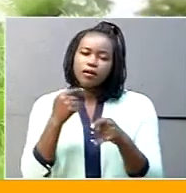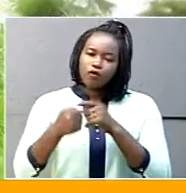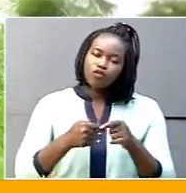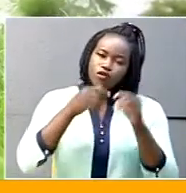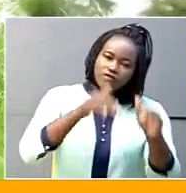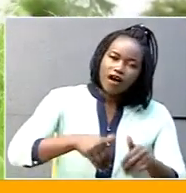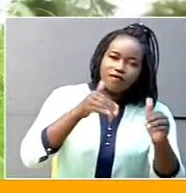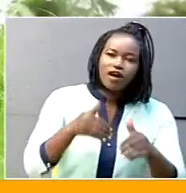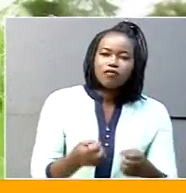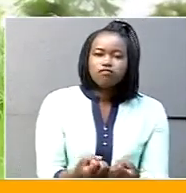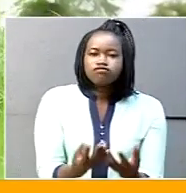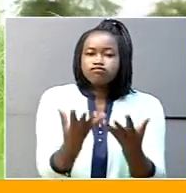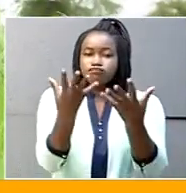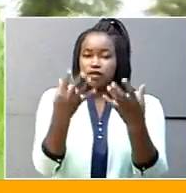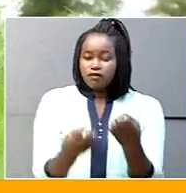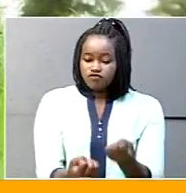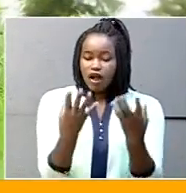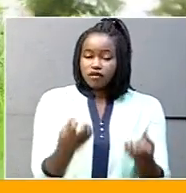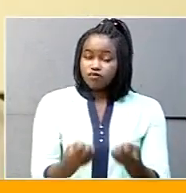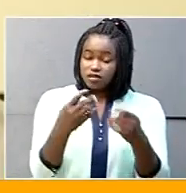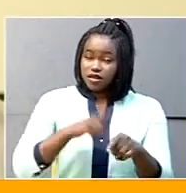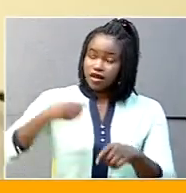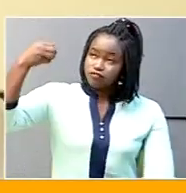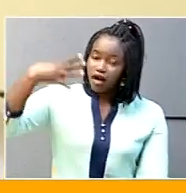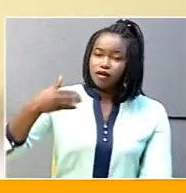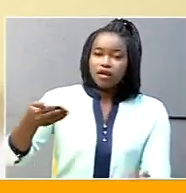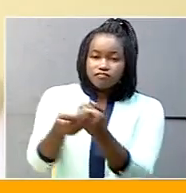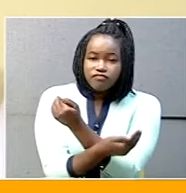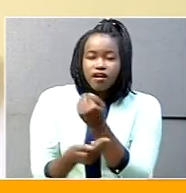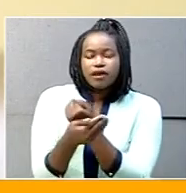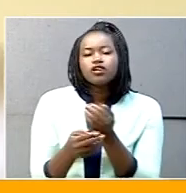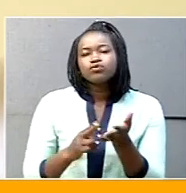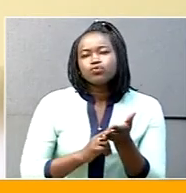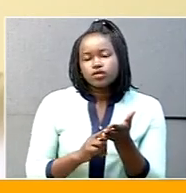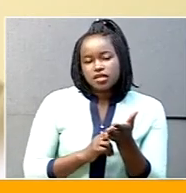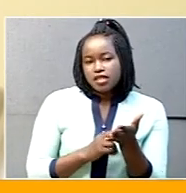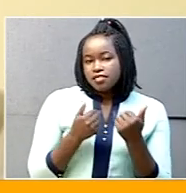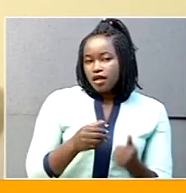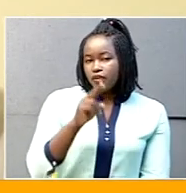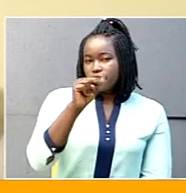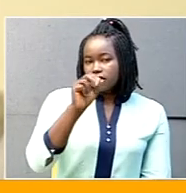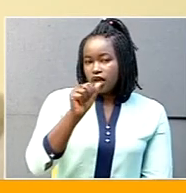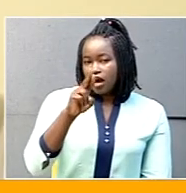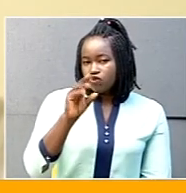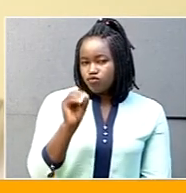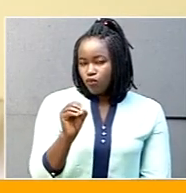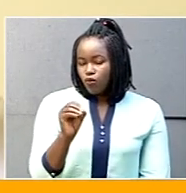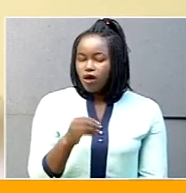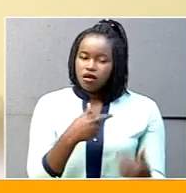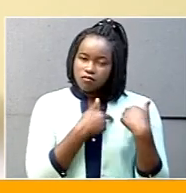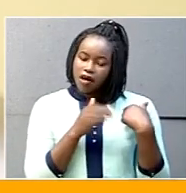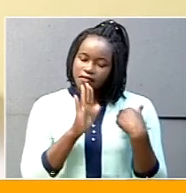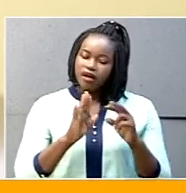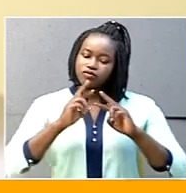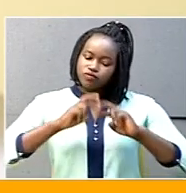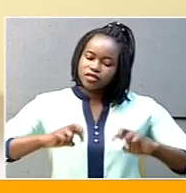for hay production for use during drought. The mandate of NARO is research, but the mandate of extension services